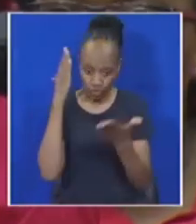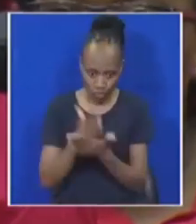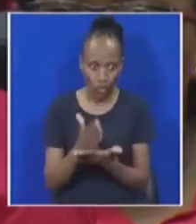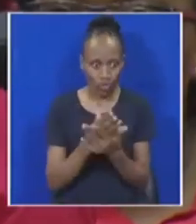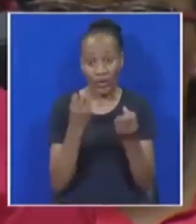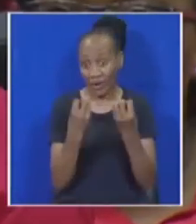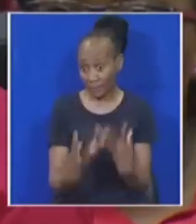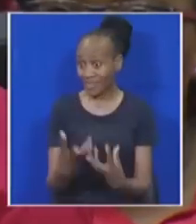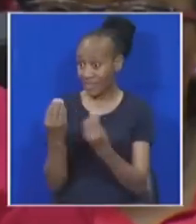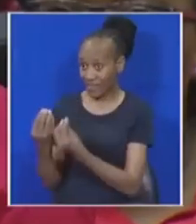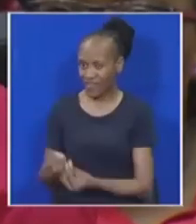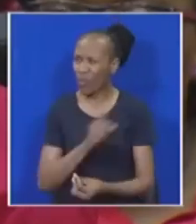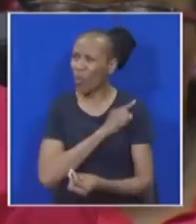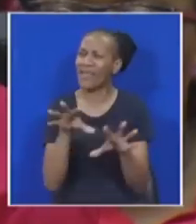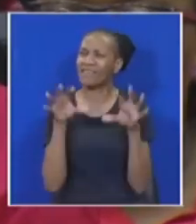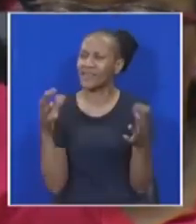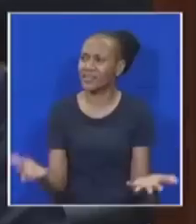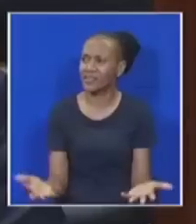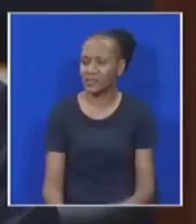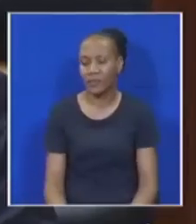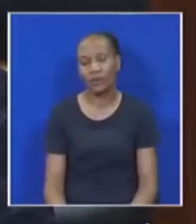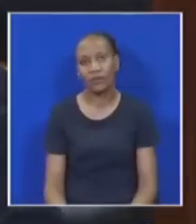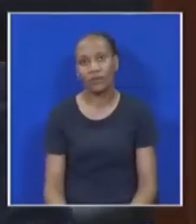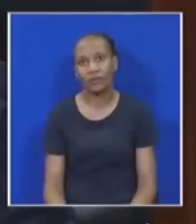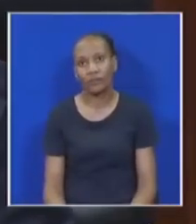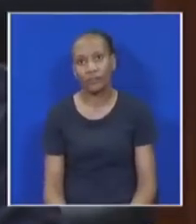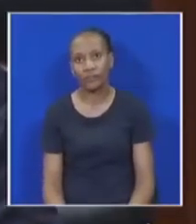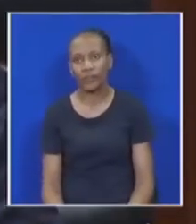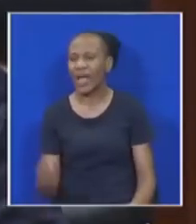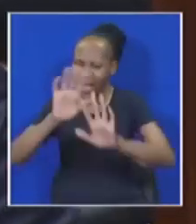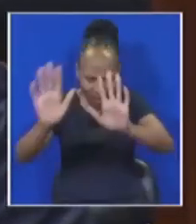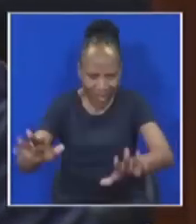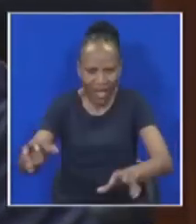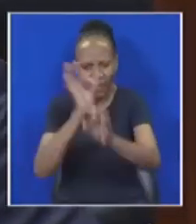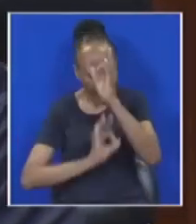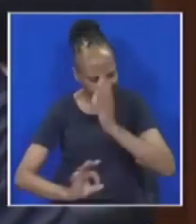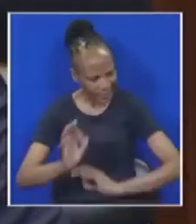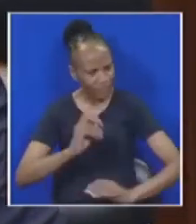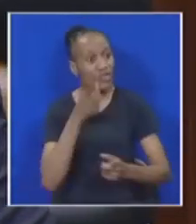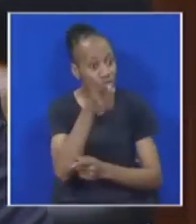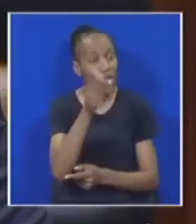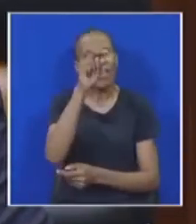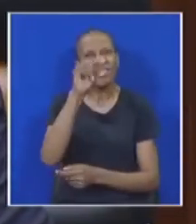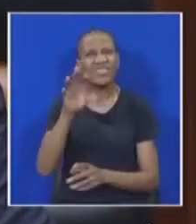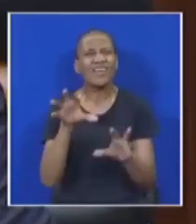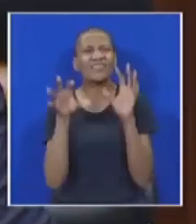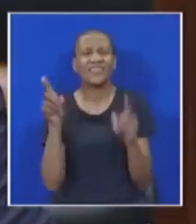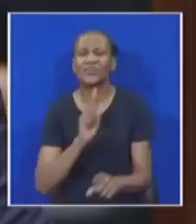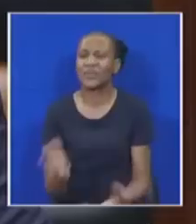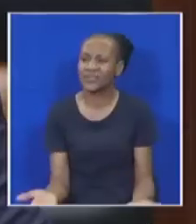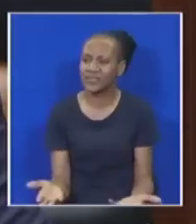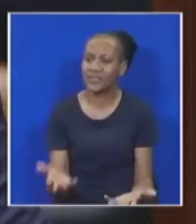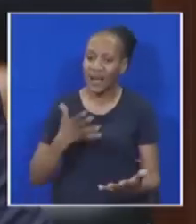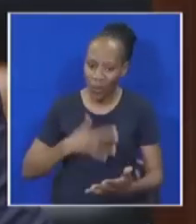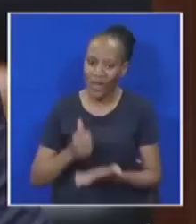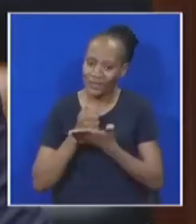numbers? Honourable Member, I have ruled on this matter. No, no, just clarify me. As ANC, what Honourable are you afraid Member, for? Take your we seat. Want to